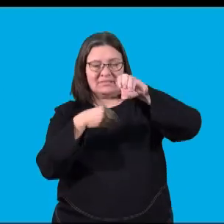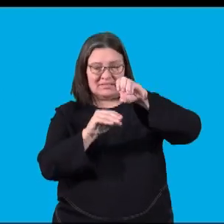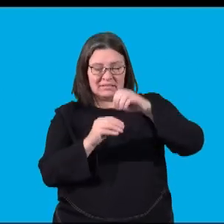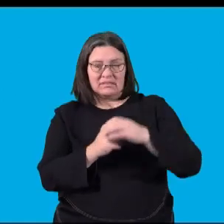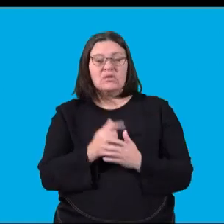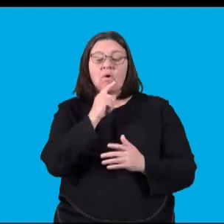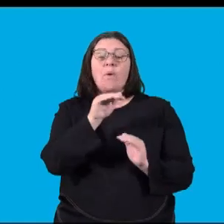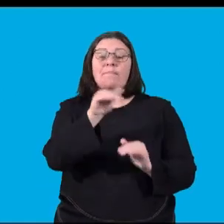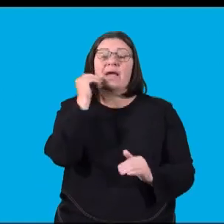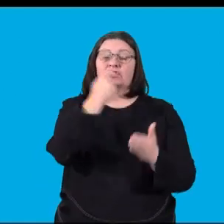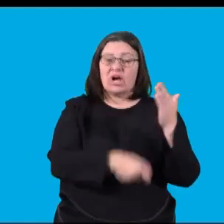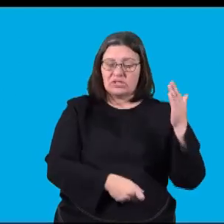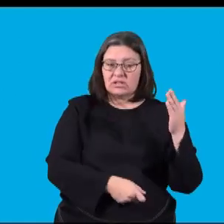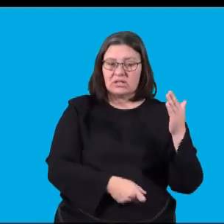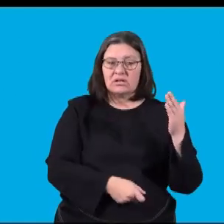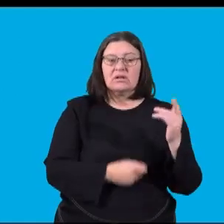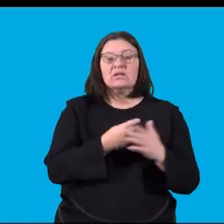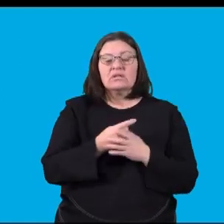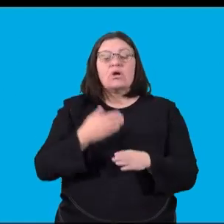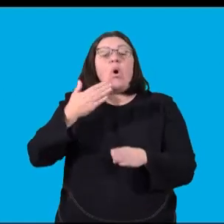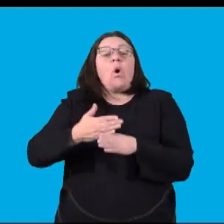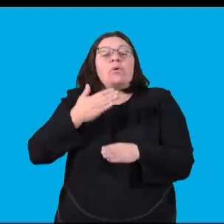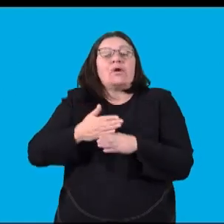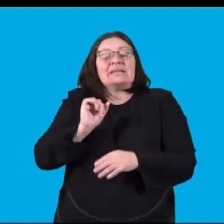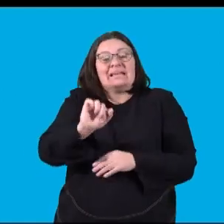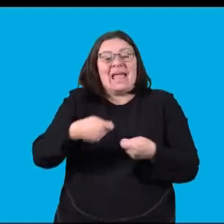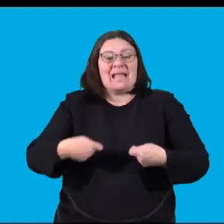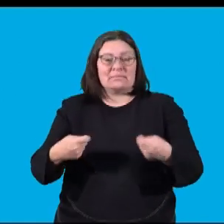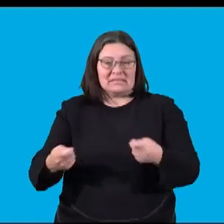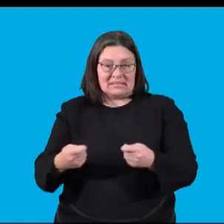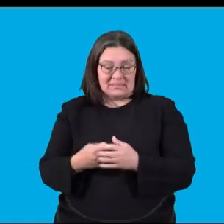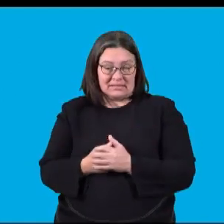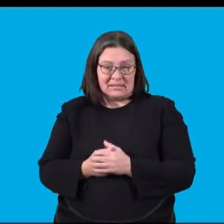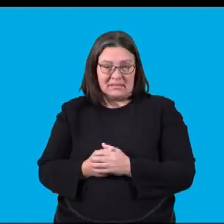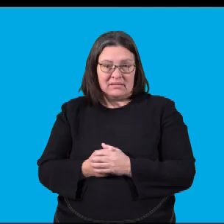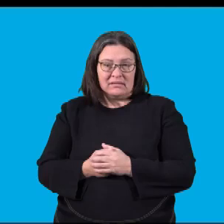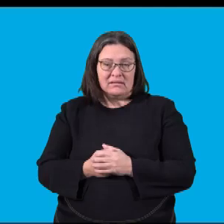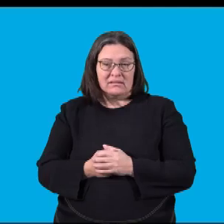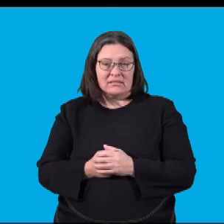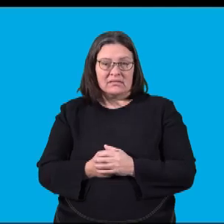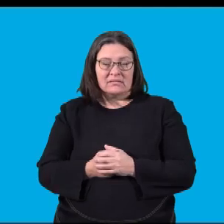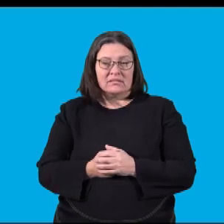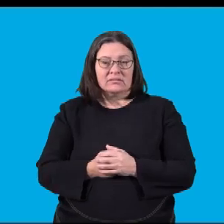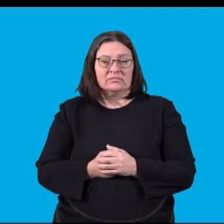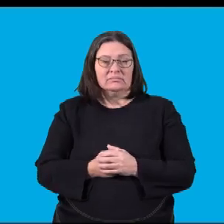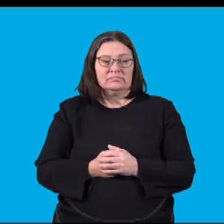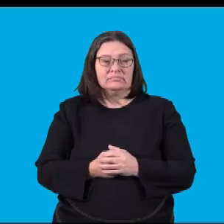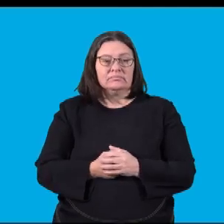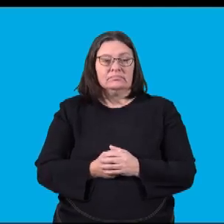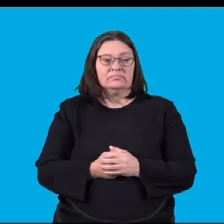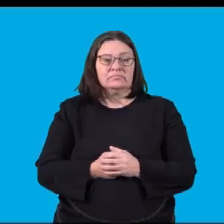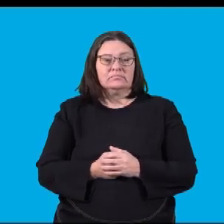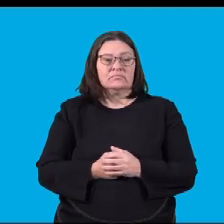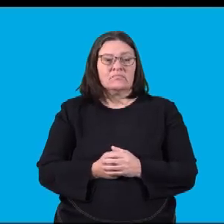But remember, your bank charges will be under your operating expenses. These will be under your operating